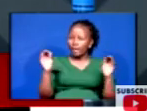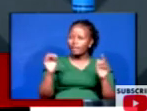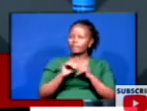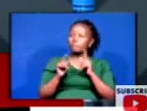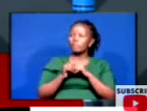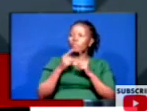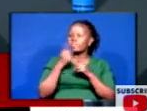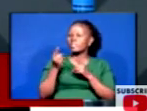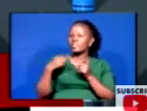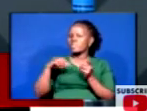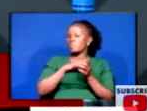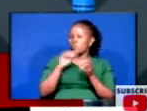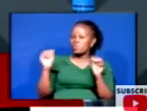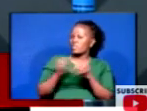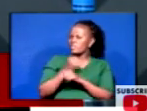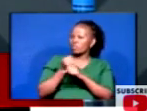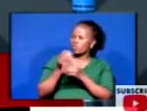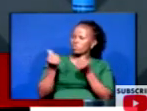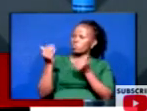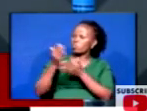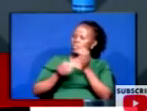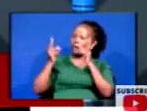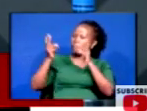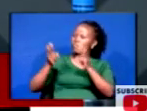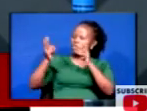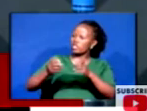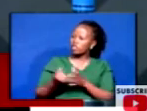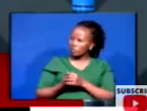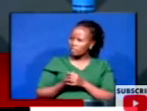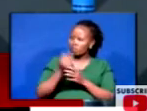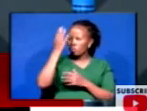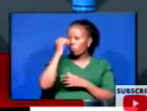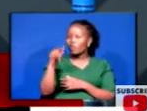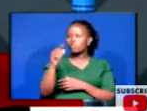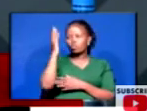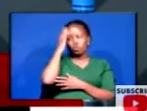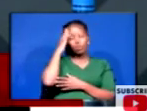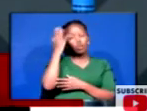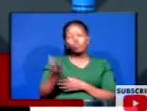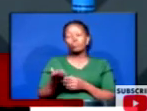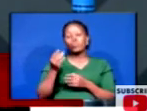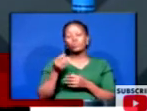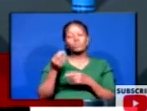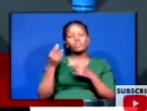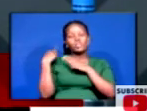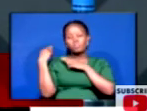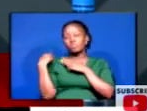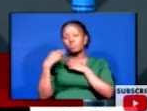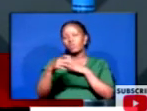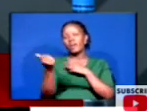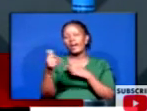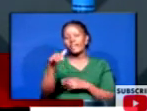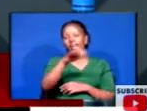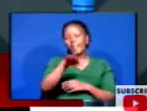we are unable to do or to deal with some of the issues that you framed. You know, the jurisdiction lies elsewhere. And so, as they